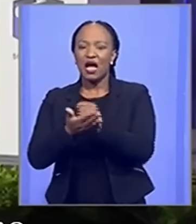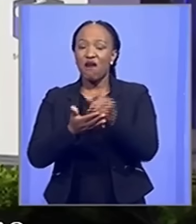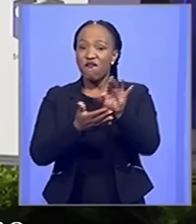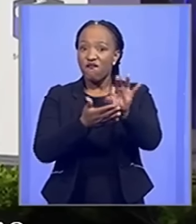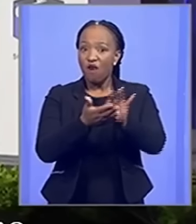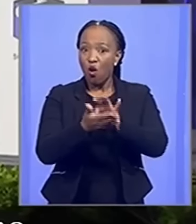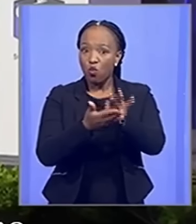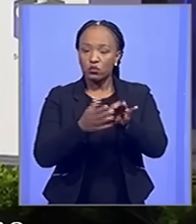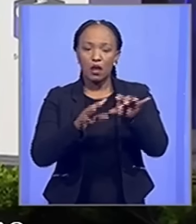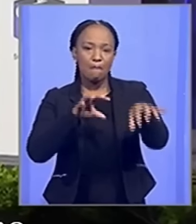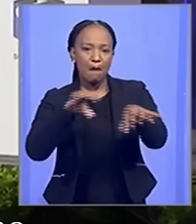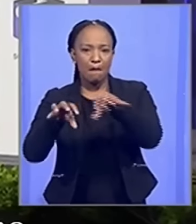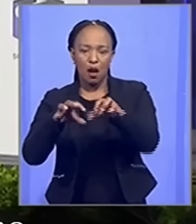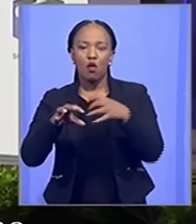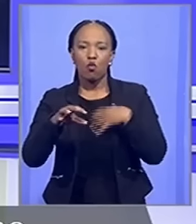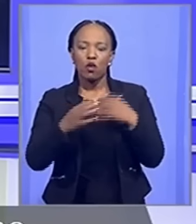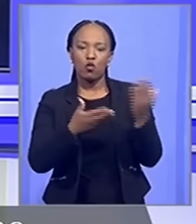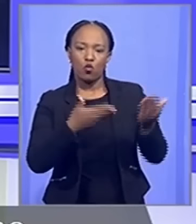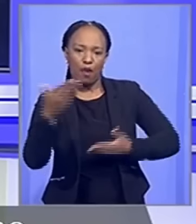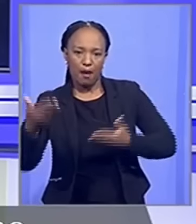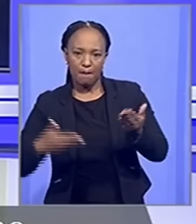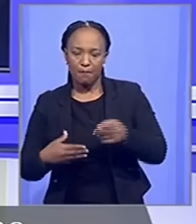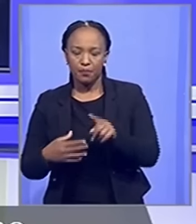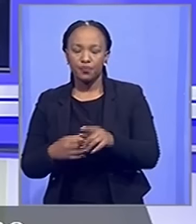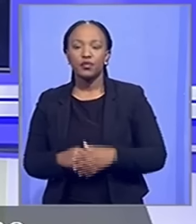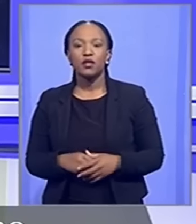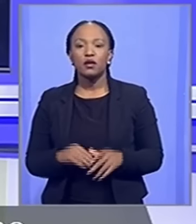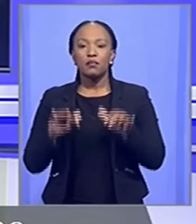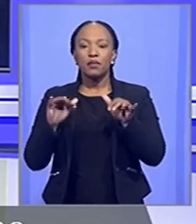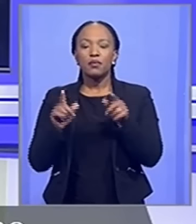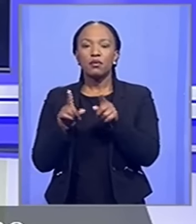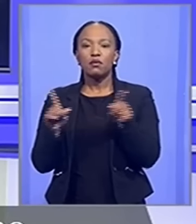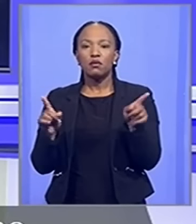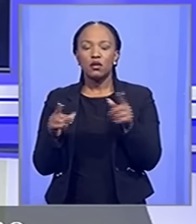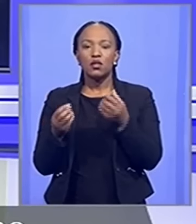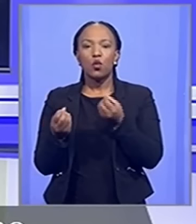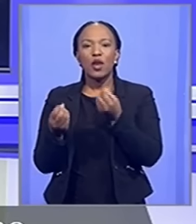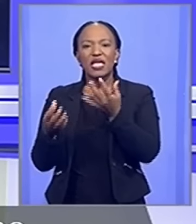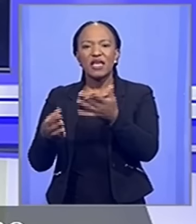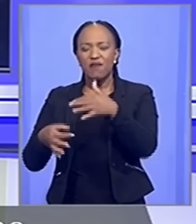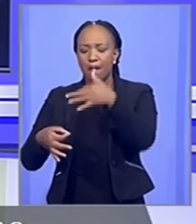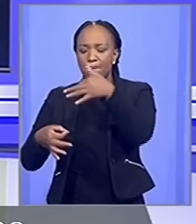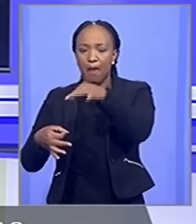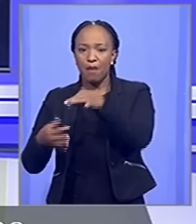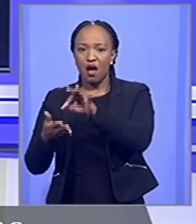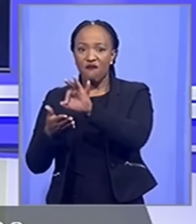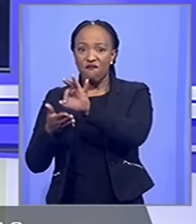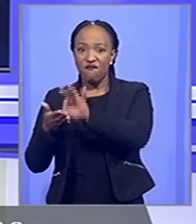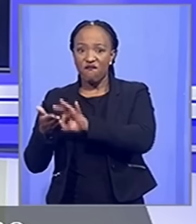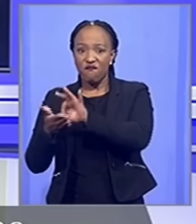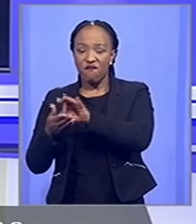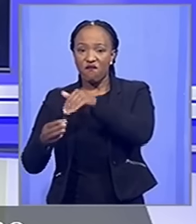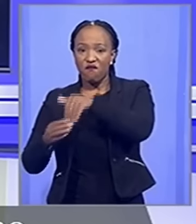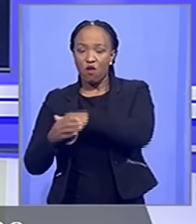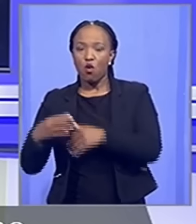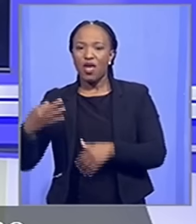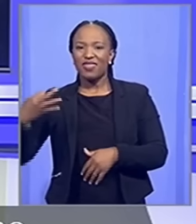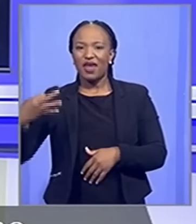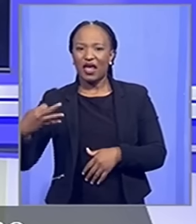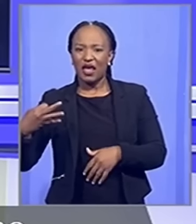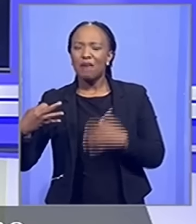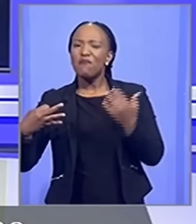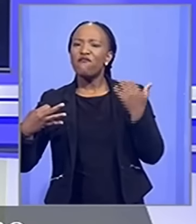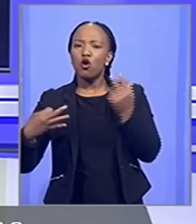rona. Re utlwe gore batlhophi ba tlile go newa dibalote di le tharo monongwaga e sentse pedi jaaka go le